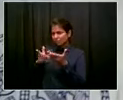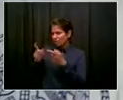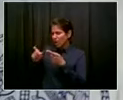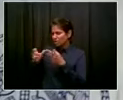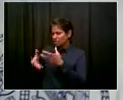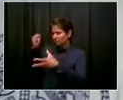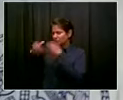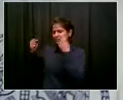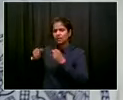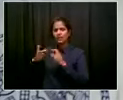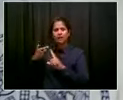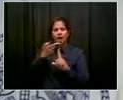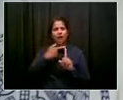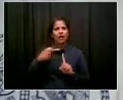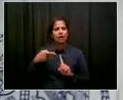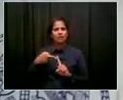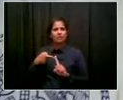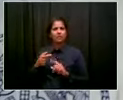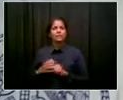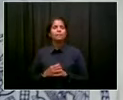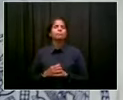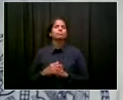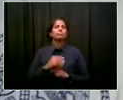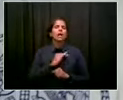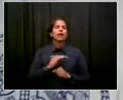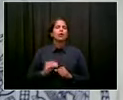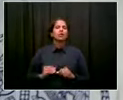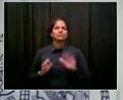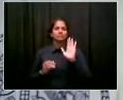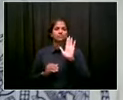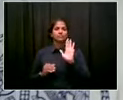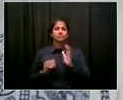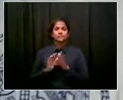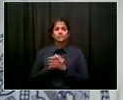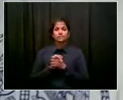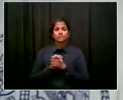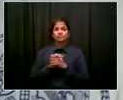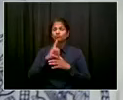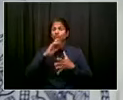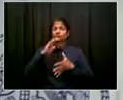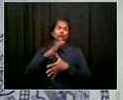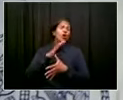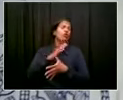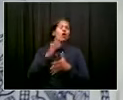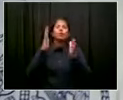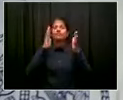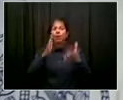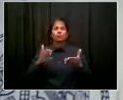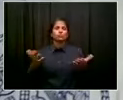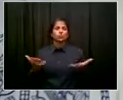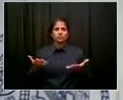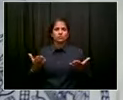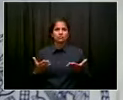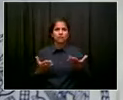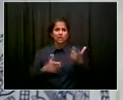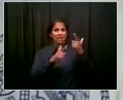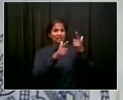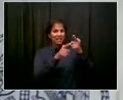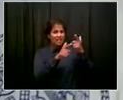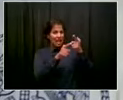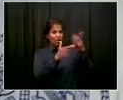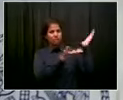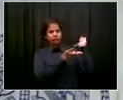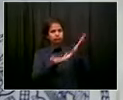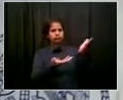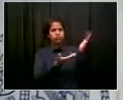that we need that we can't control is the efforts to stop the guns from coming here from out of state let's be honest